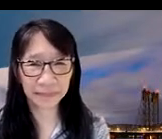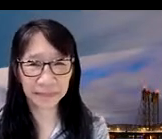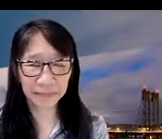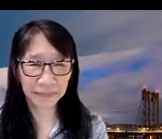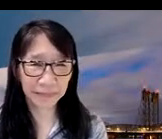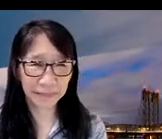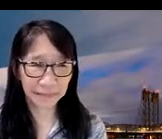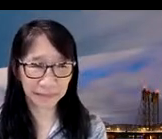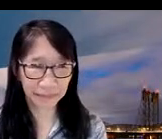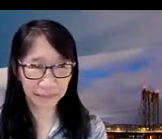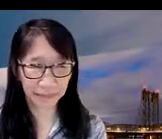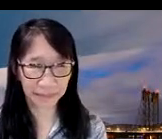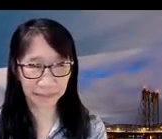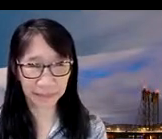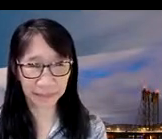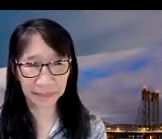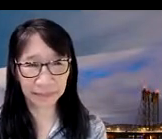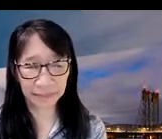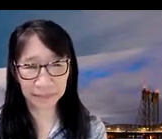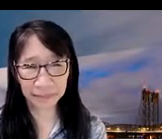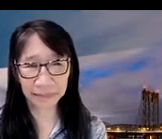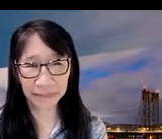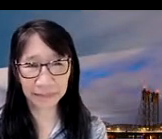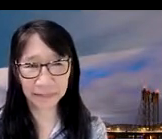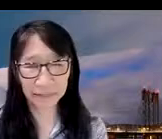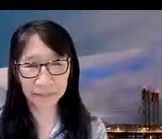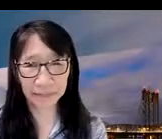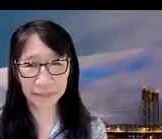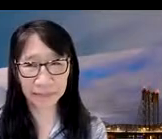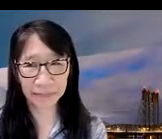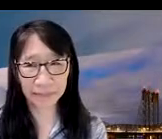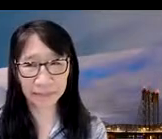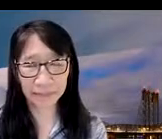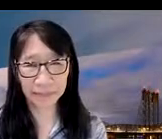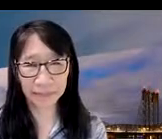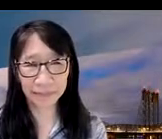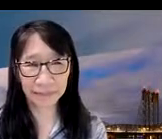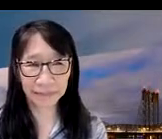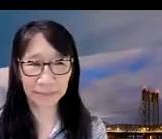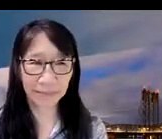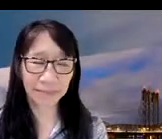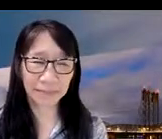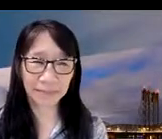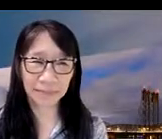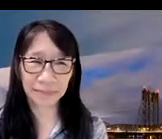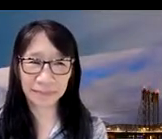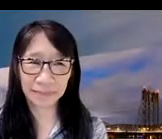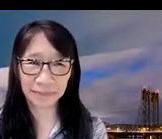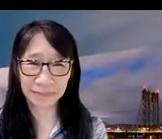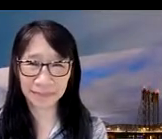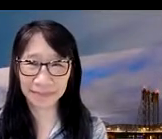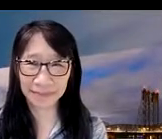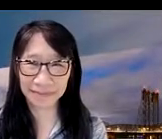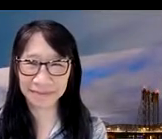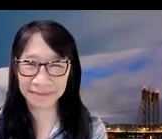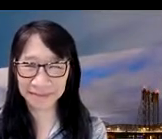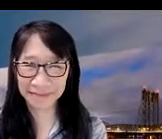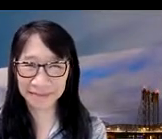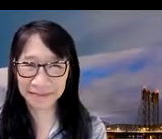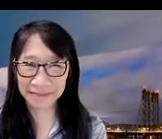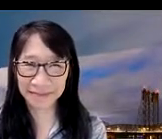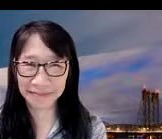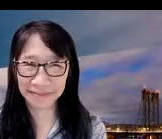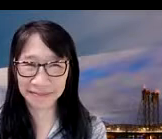of punctuate the travel space, right? Rather than it being just this long winding thing that I have to